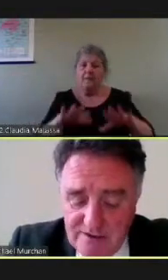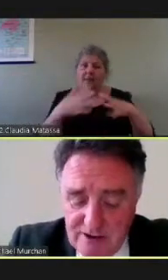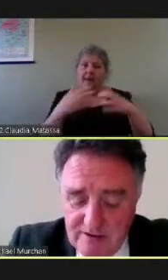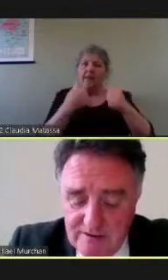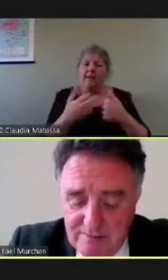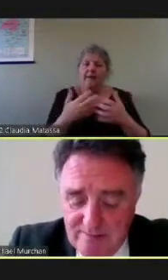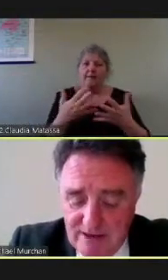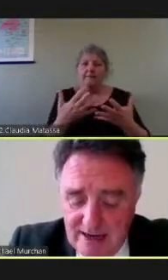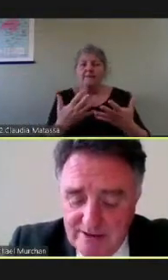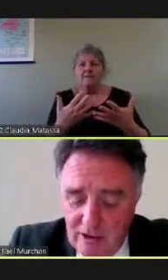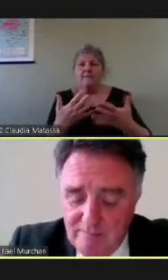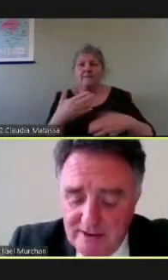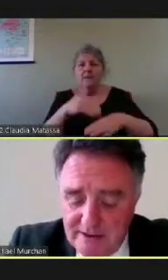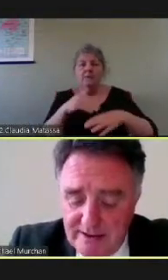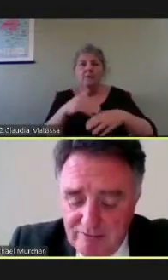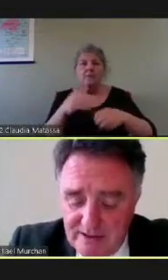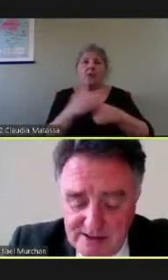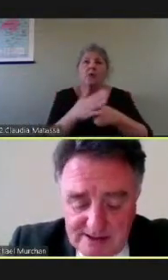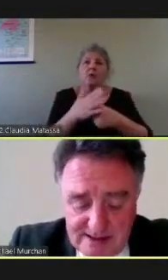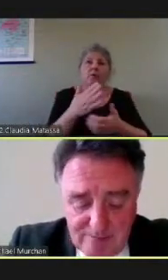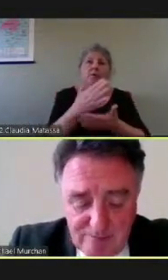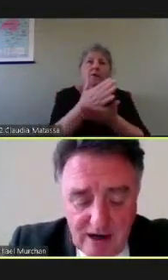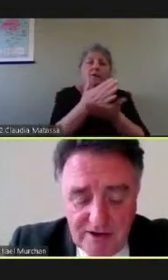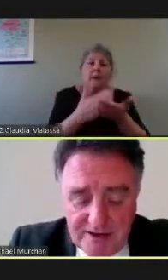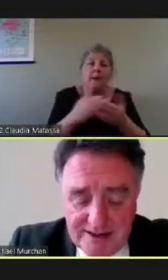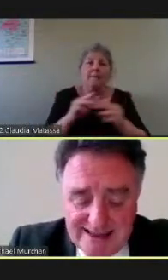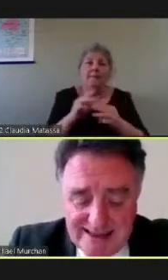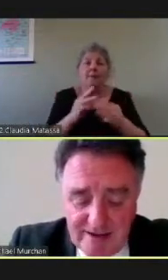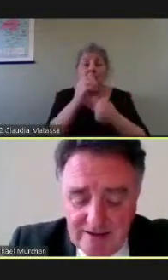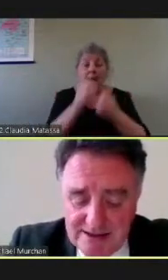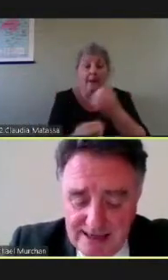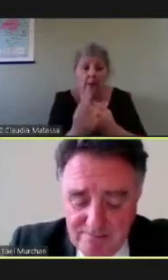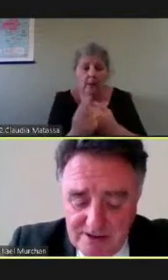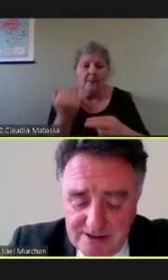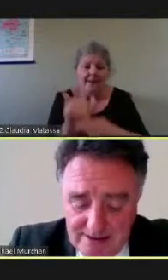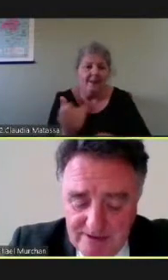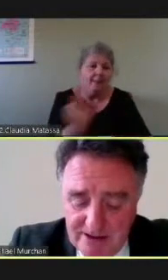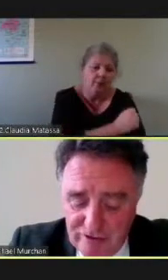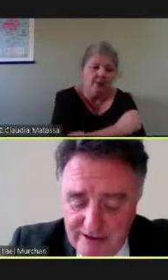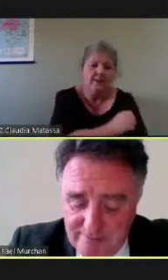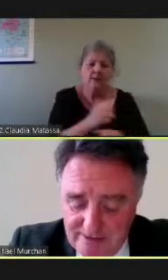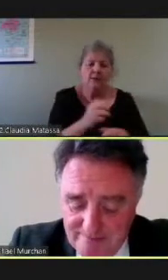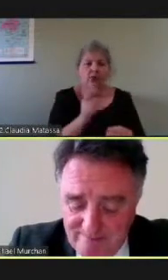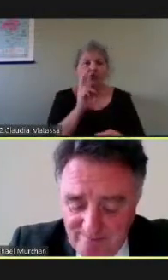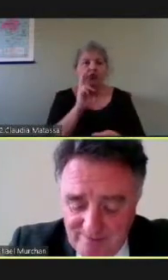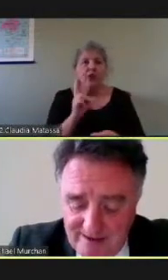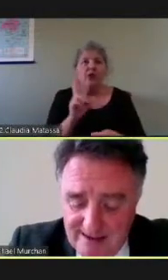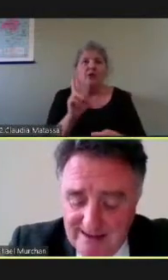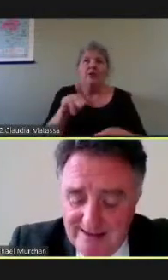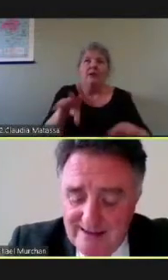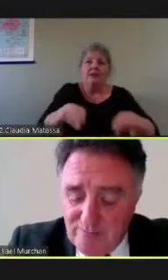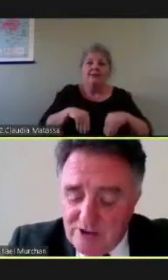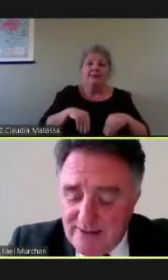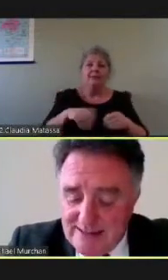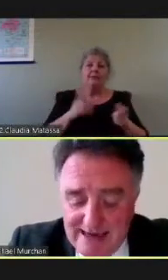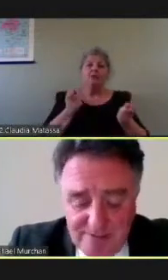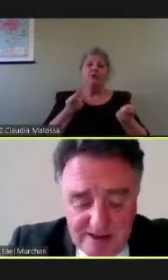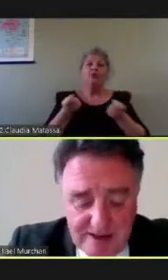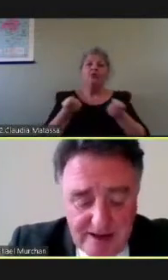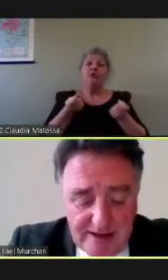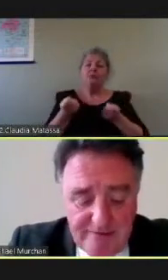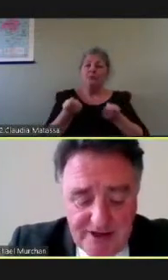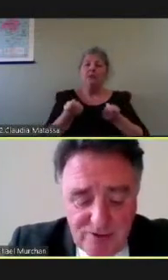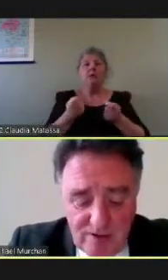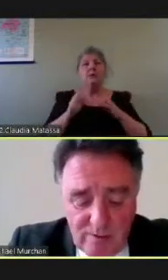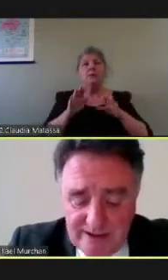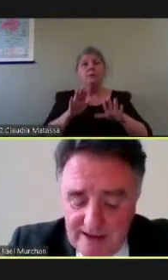consequences of certain people ending up in the prison system rather than seeking or accepting treatment. It must be